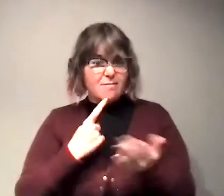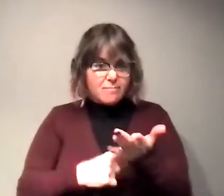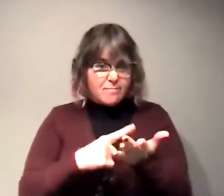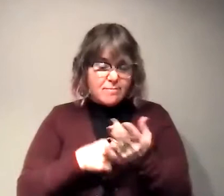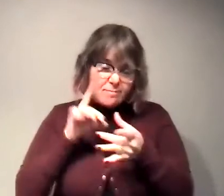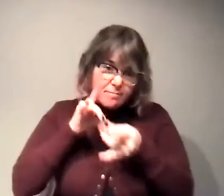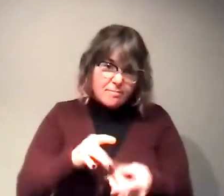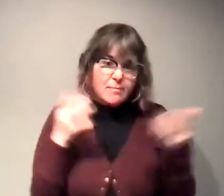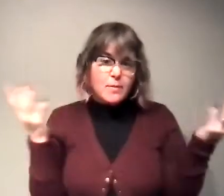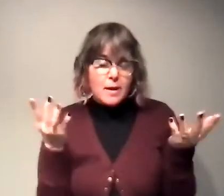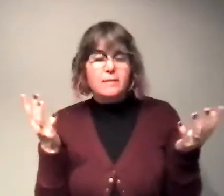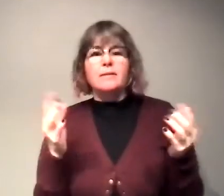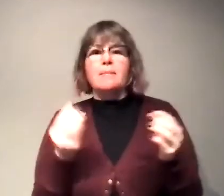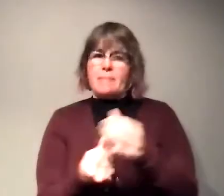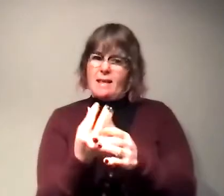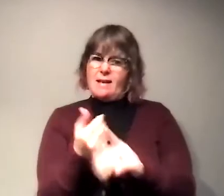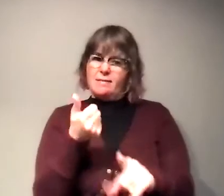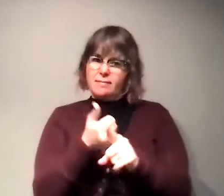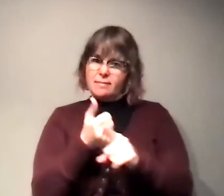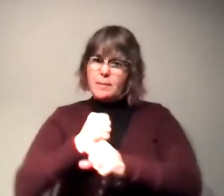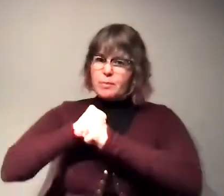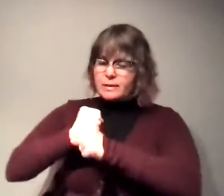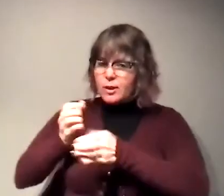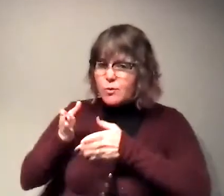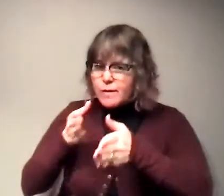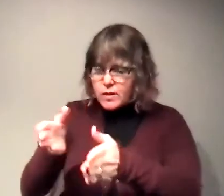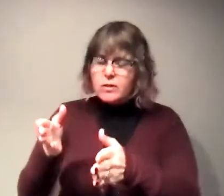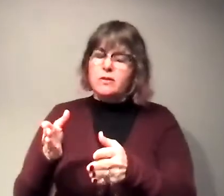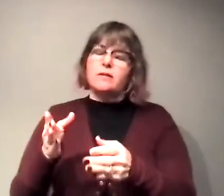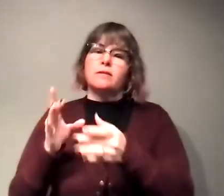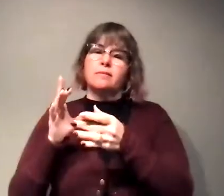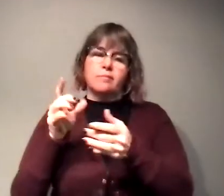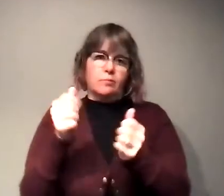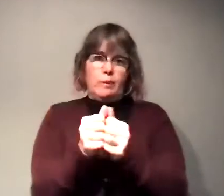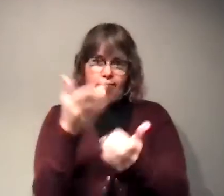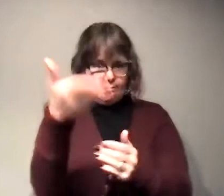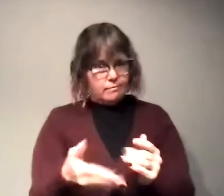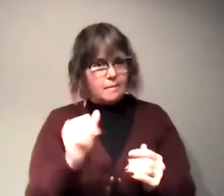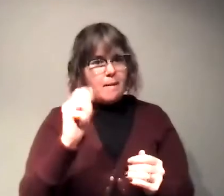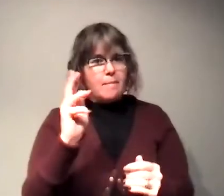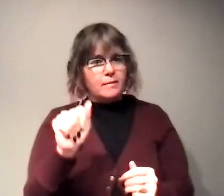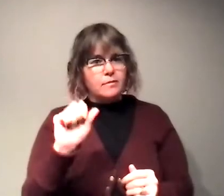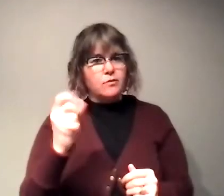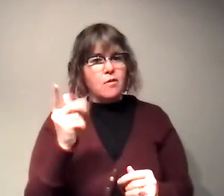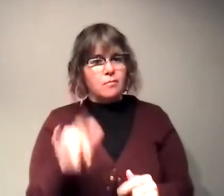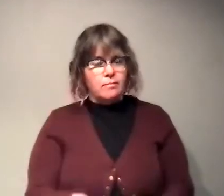all about how plants protect rivers with scientist Amanda Stahl.